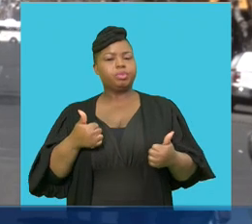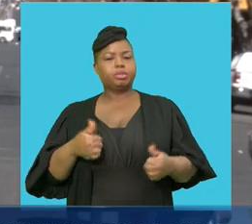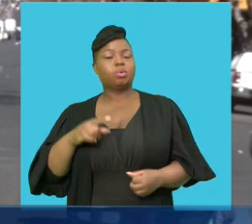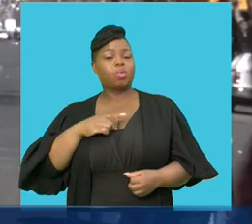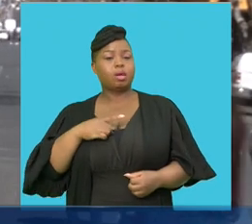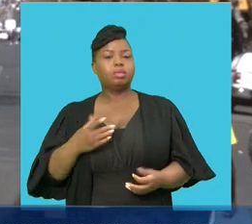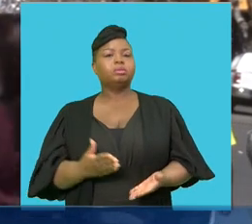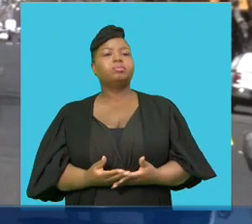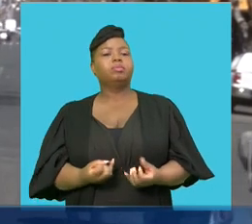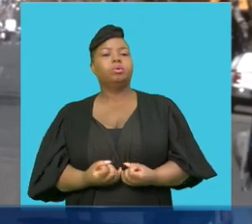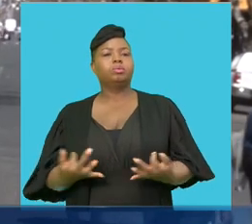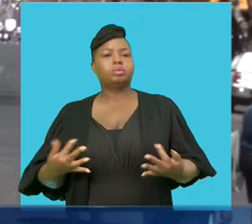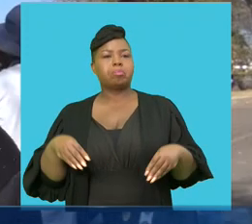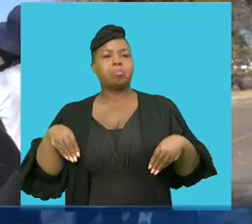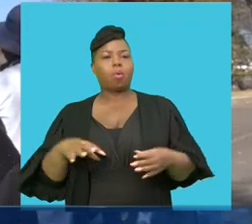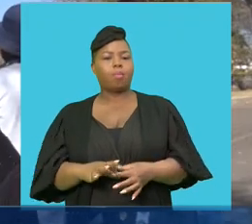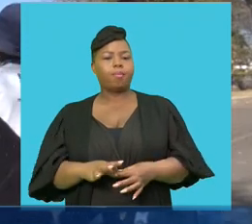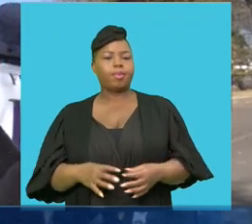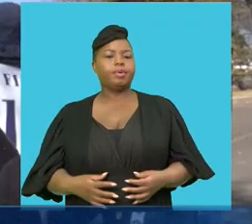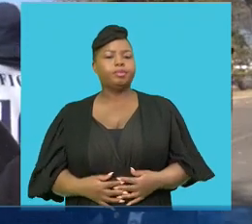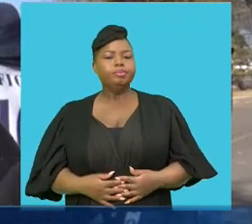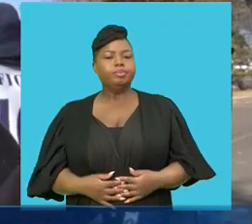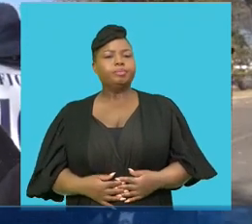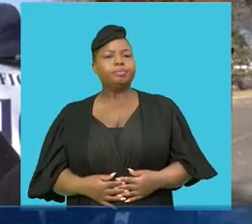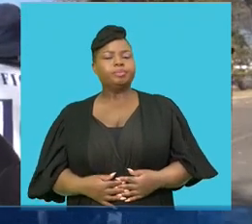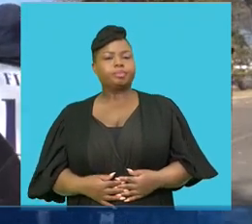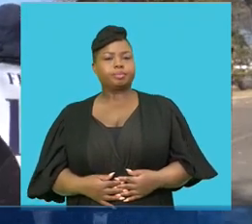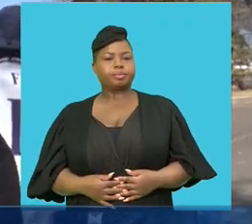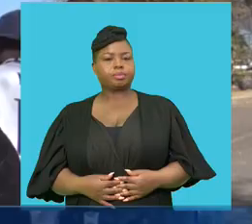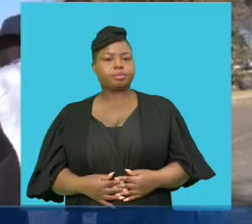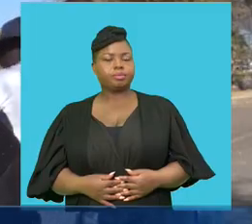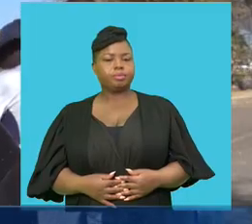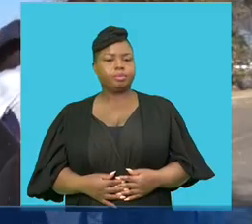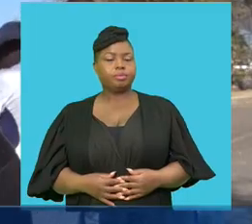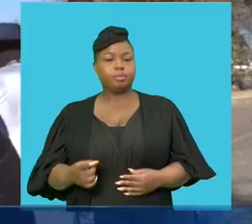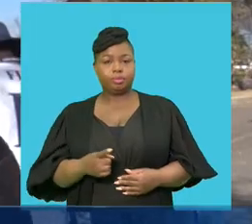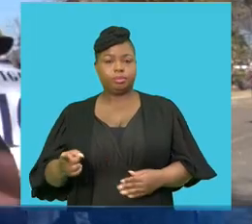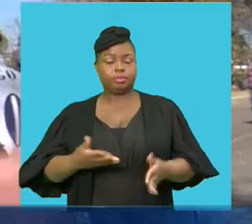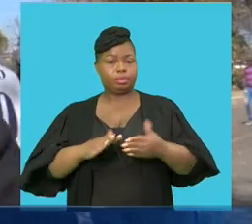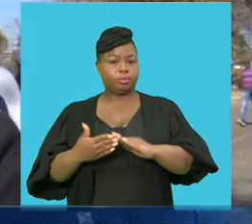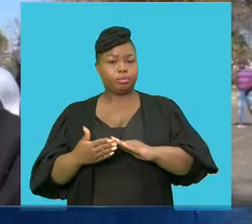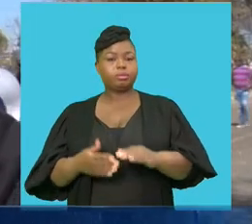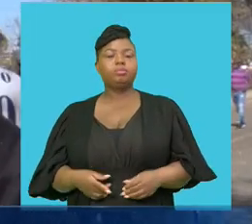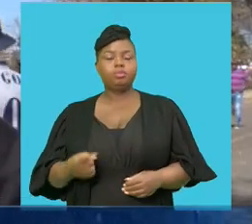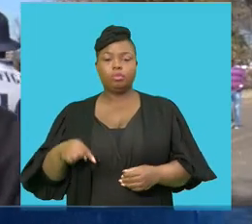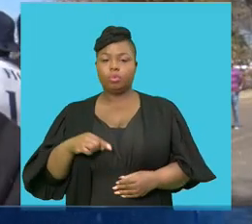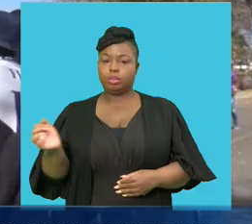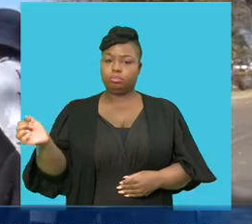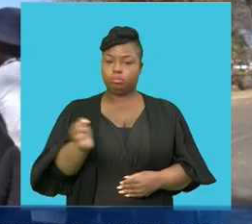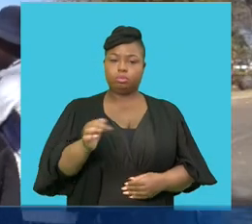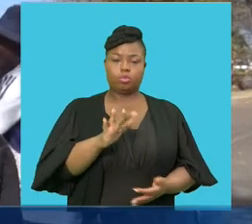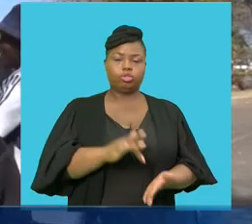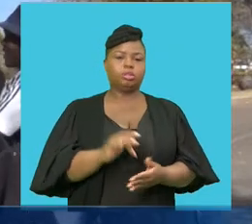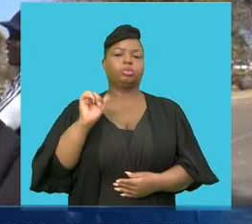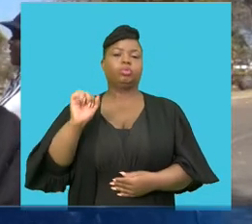inqwaba yabo isahleli emakhaya. We are the ones as a community asimbekela phayana kule